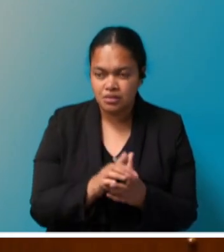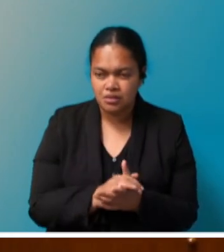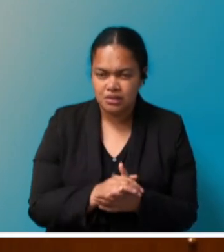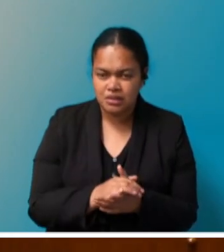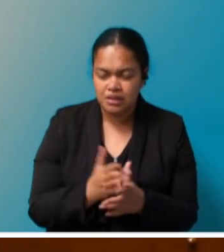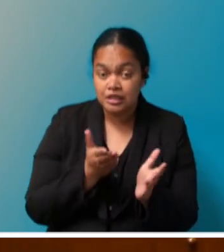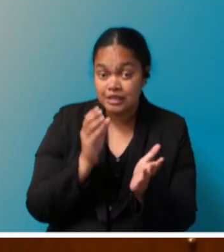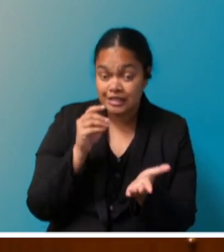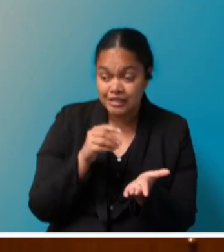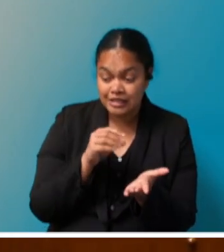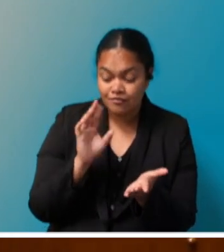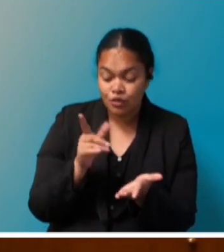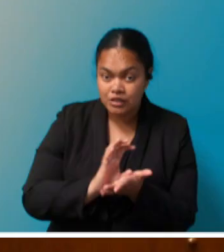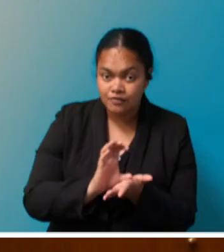for the civil servants,